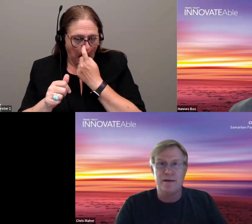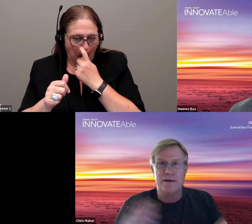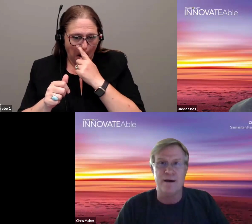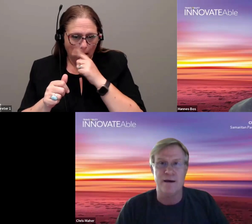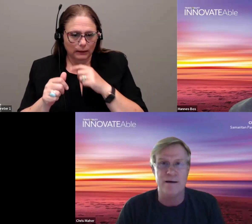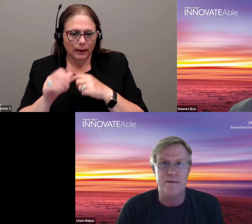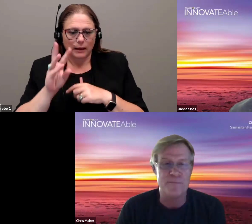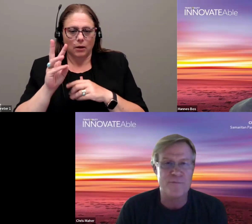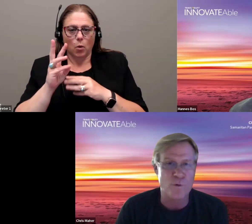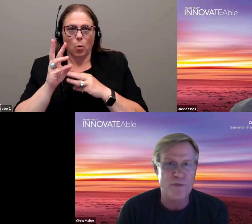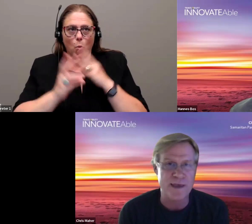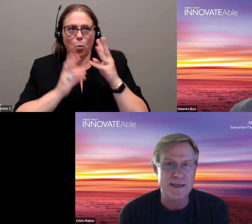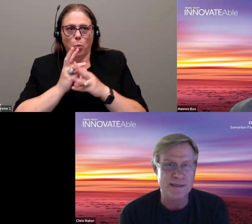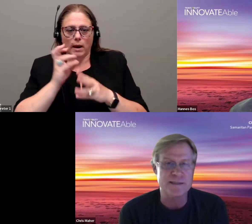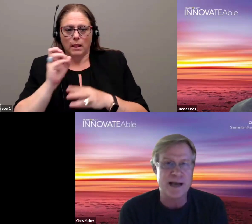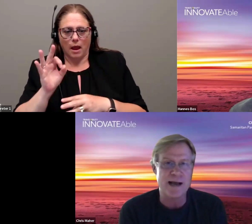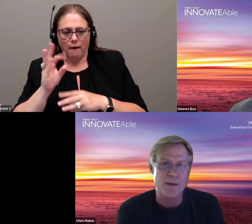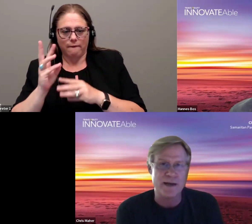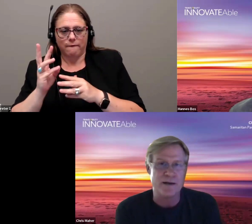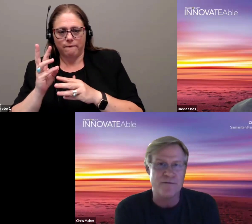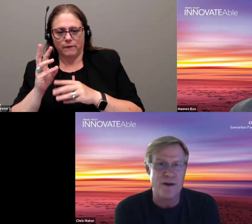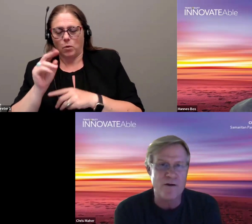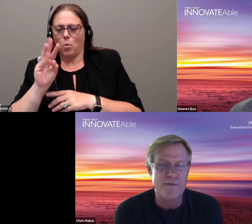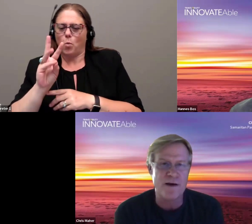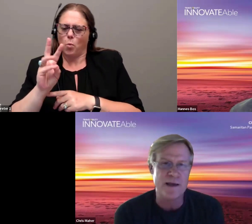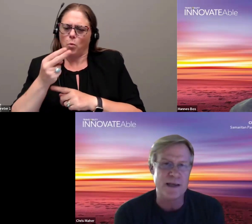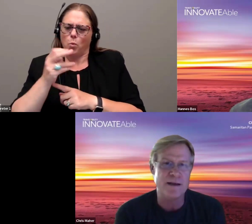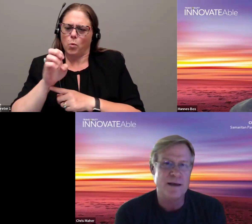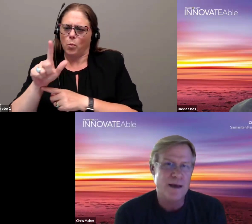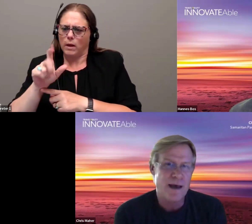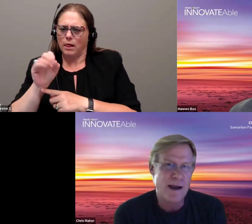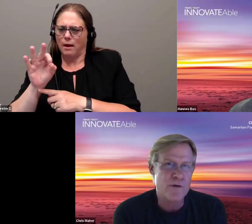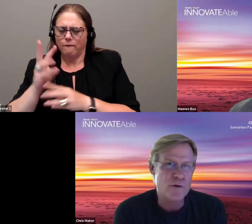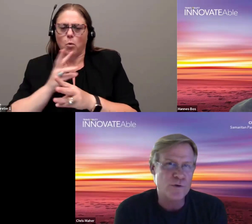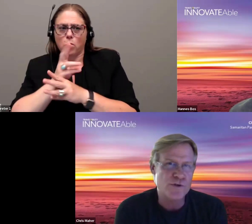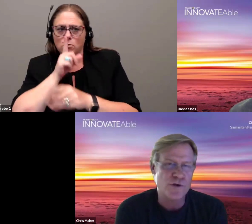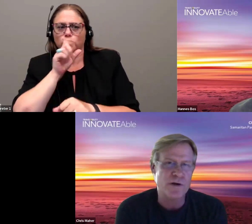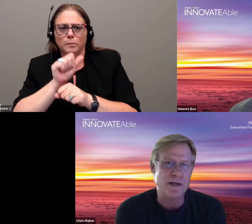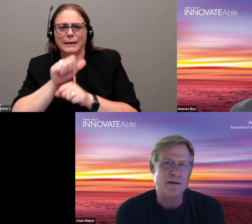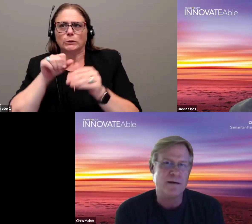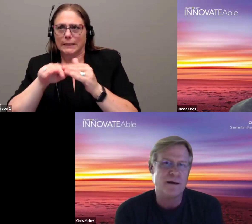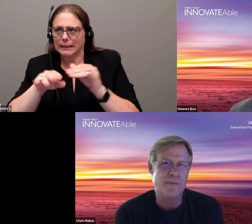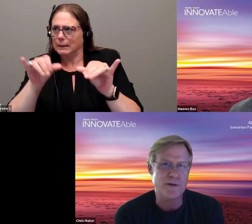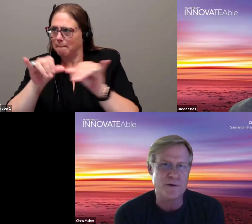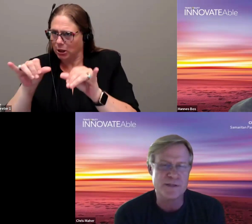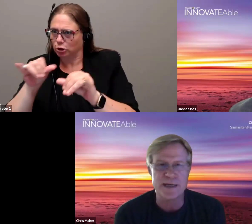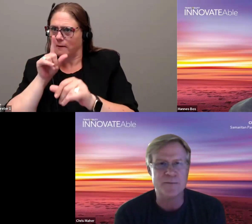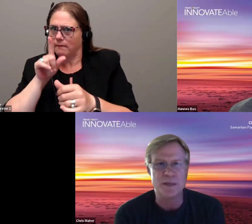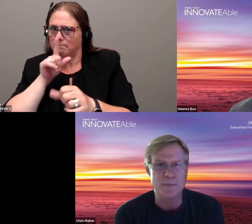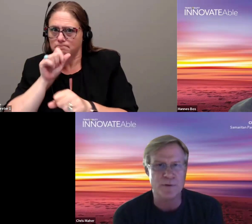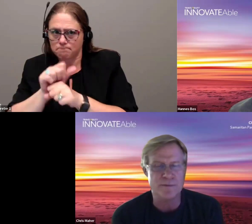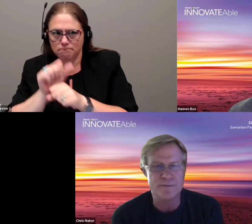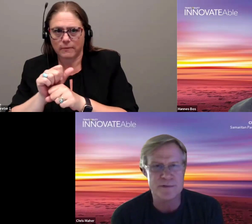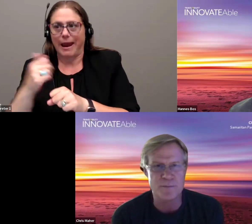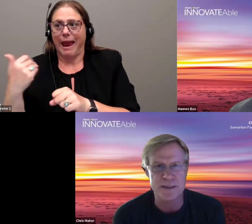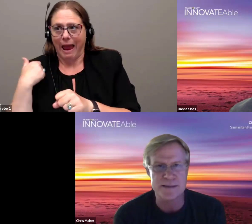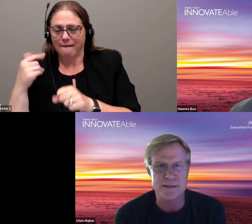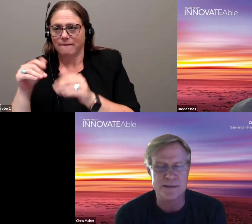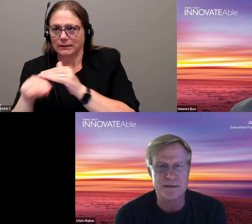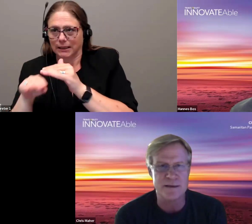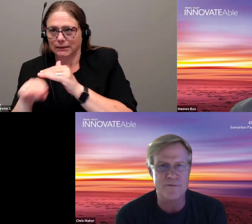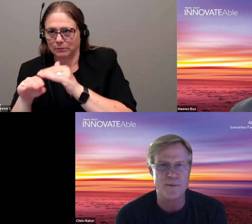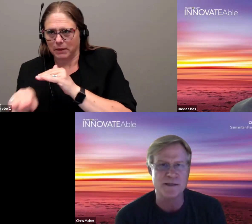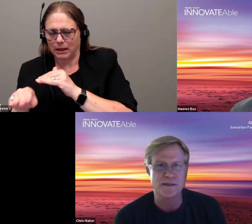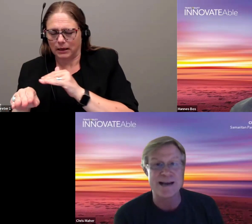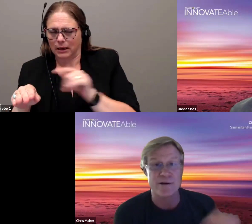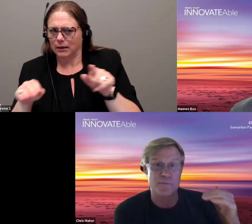measuring for things and documenting it and verifying. How are you ensuring that you're sending people to places